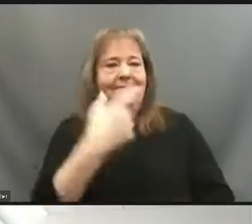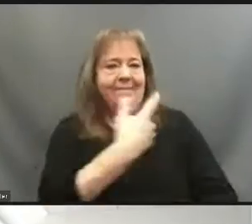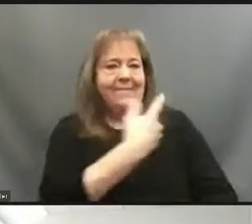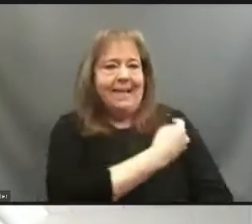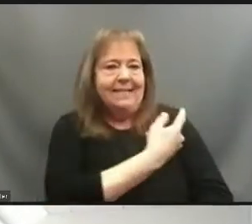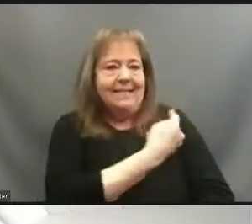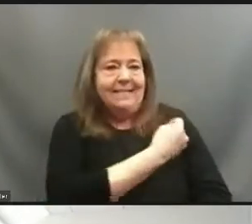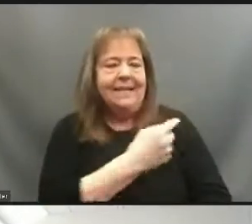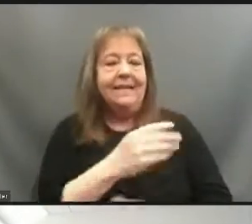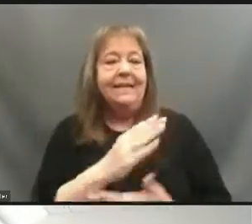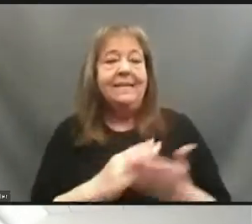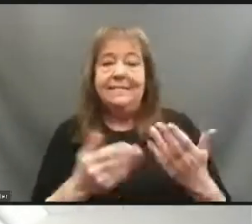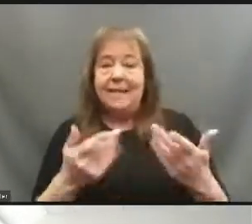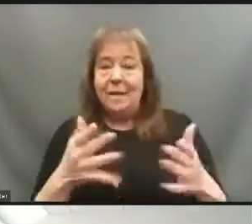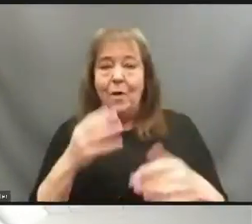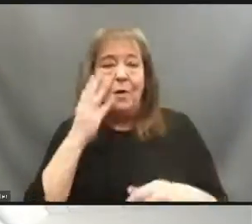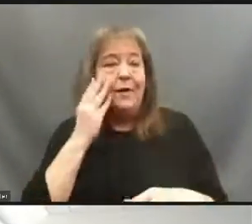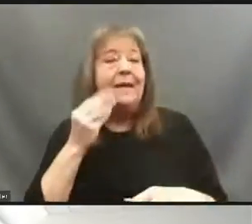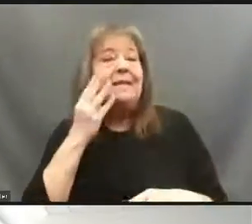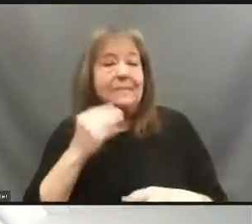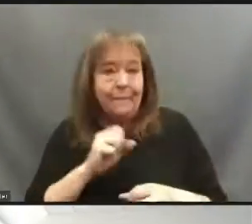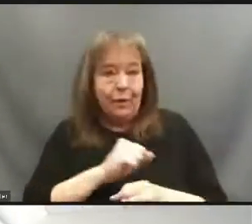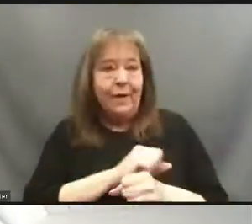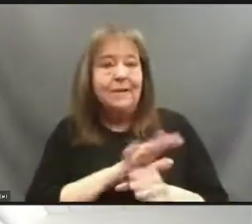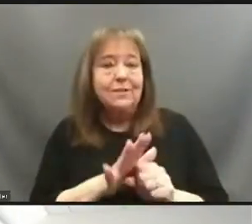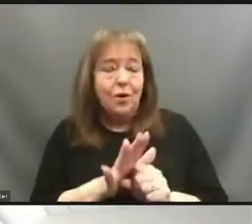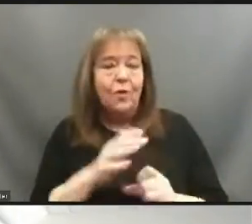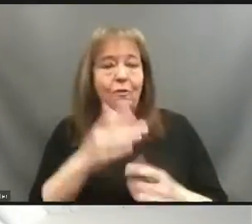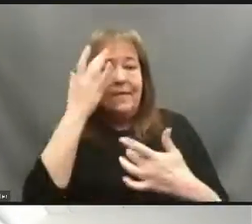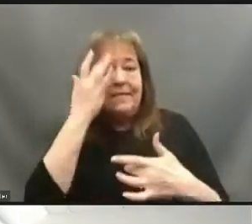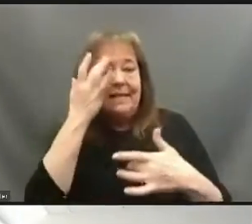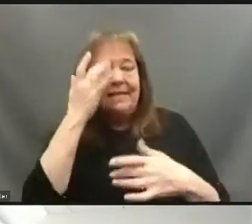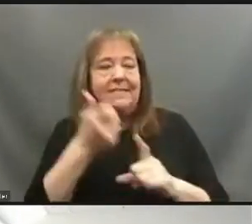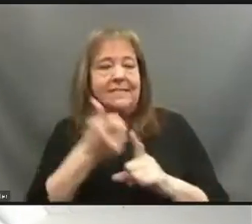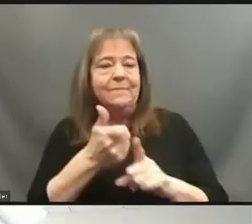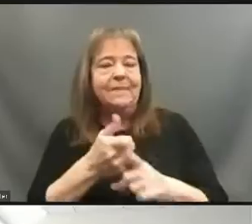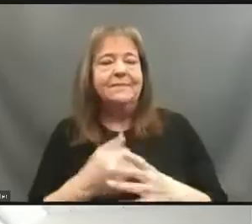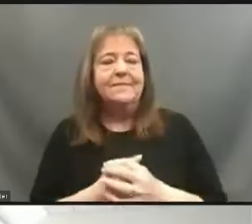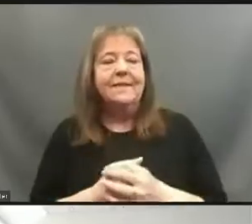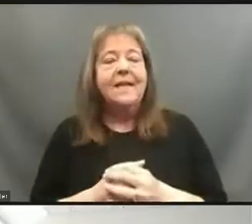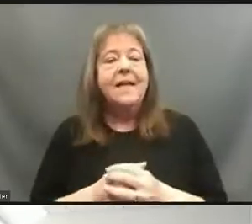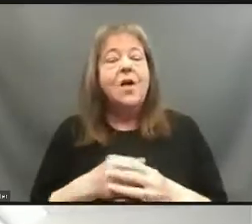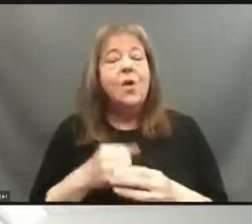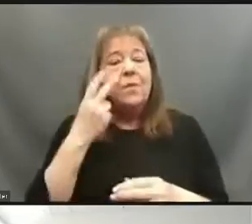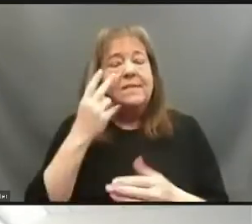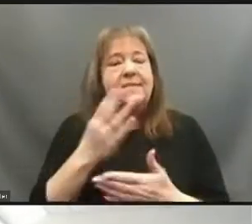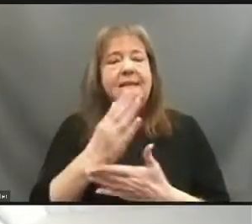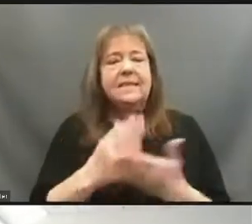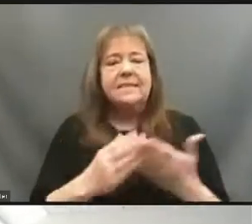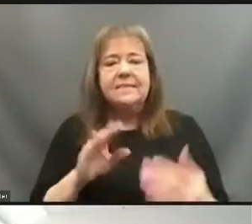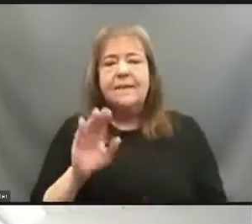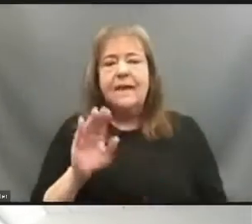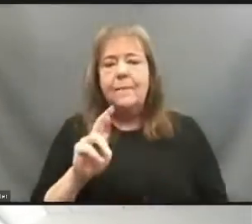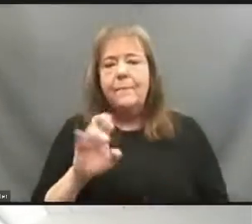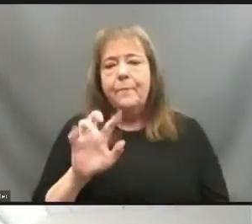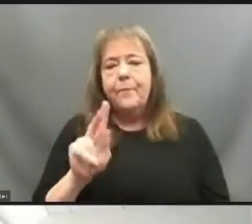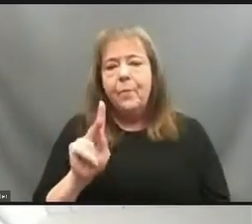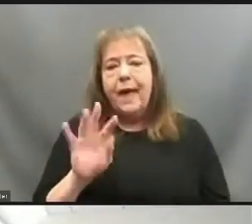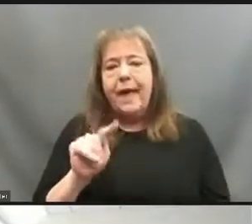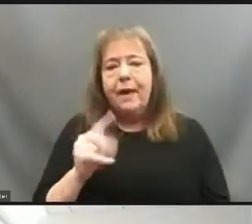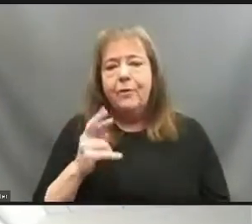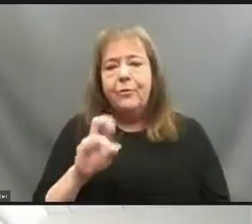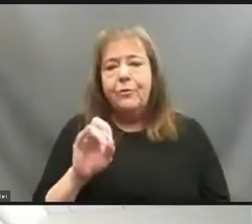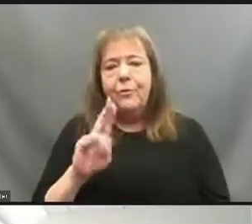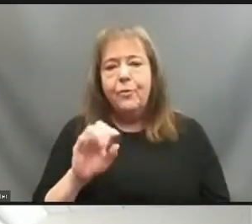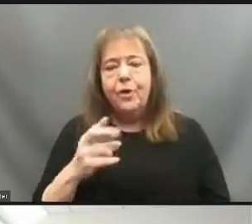previous infection for a transient period. We're starting to see some breakthrough infections, which means that folks that